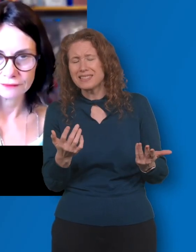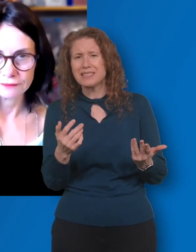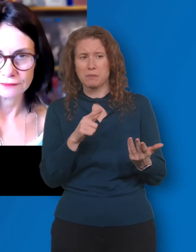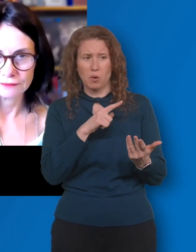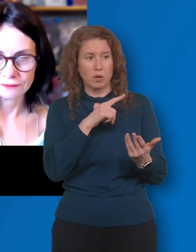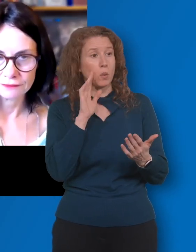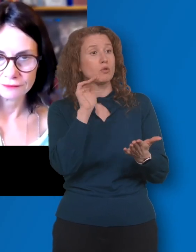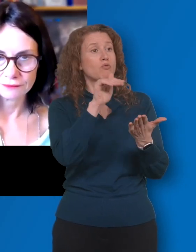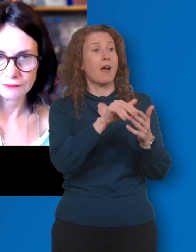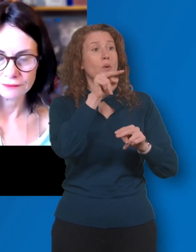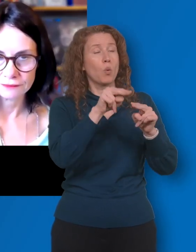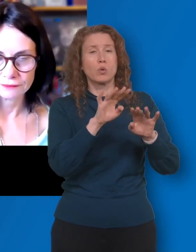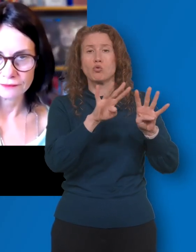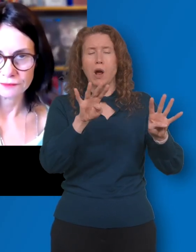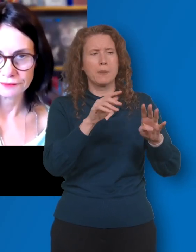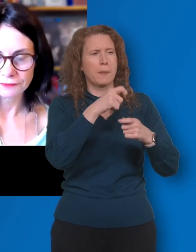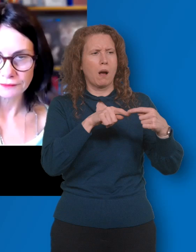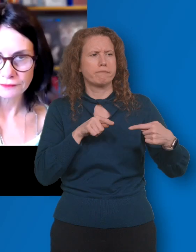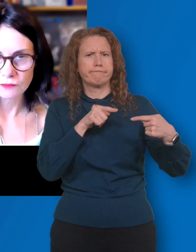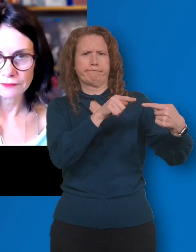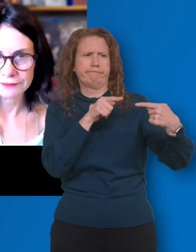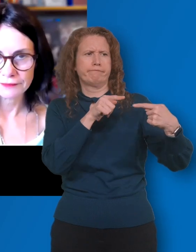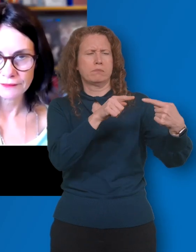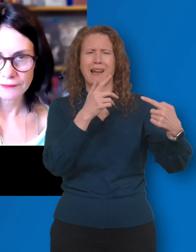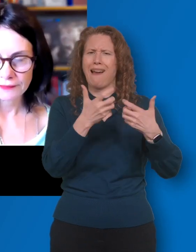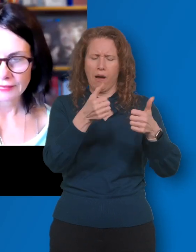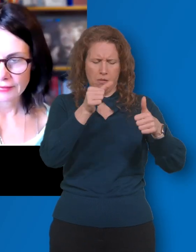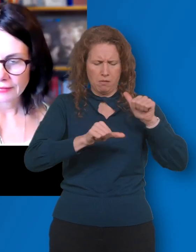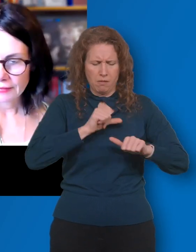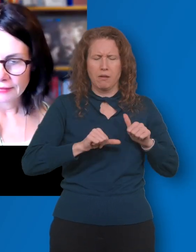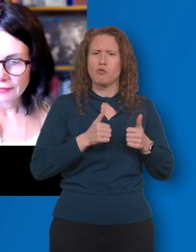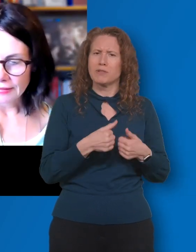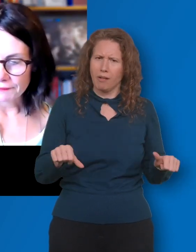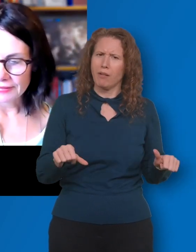kind of approach to resolving these matters or trying to make improvements?